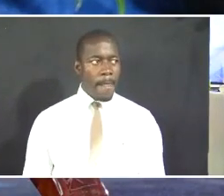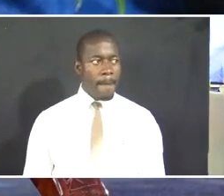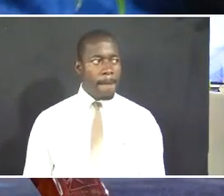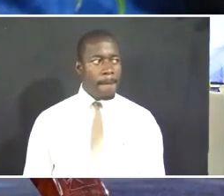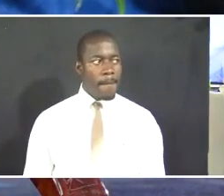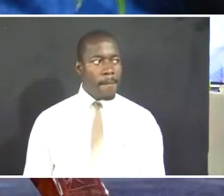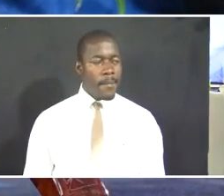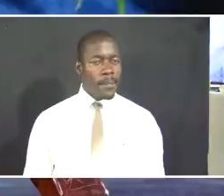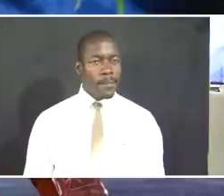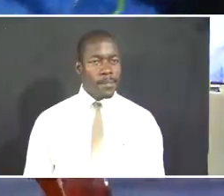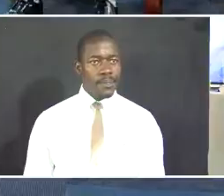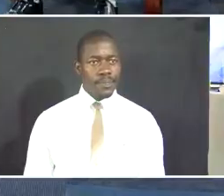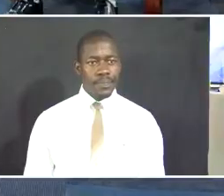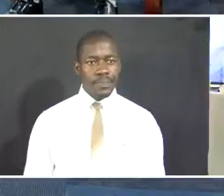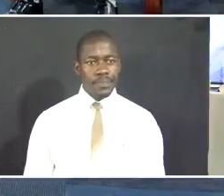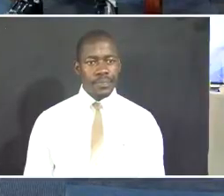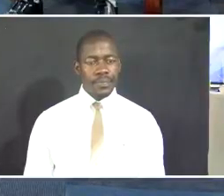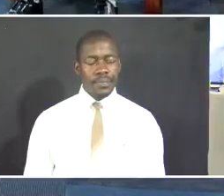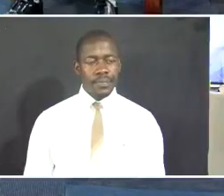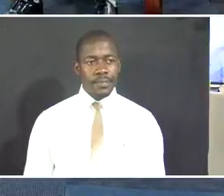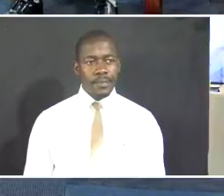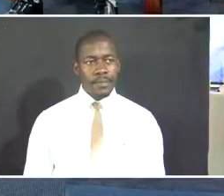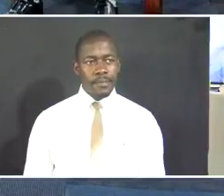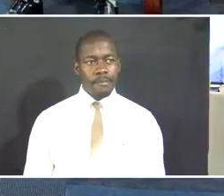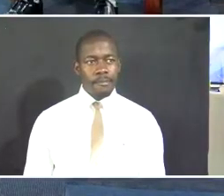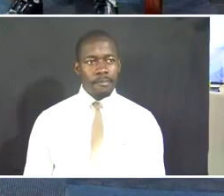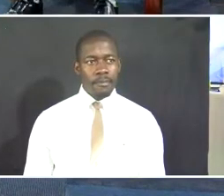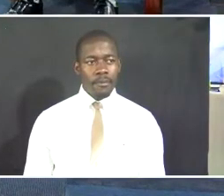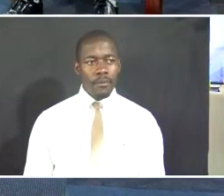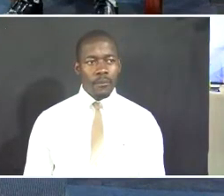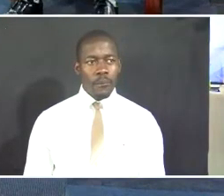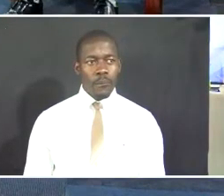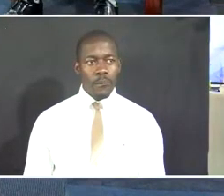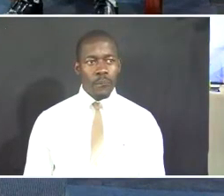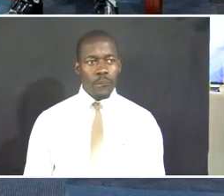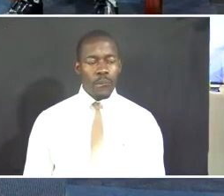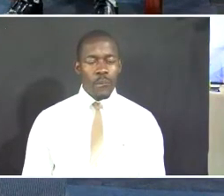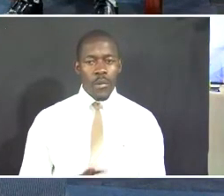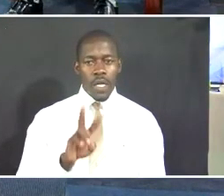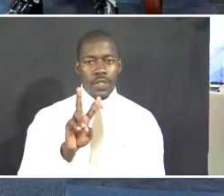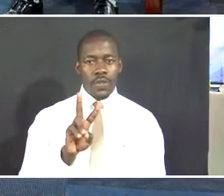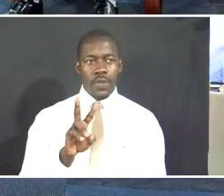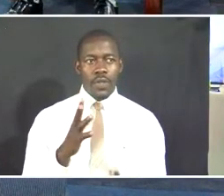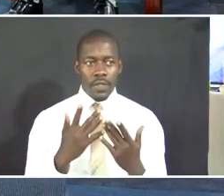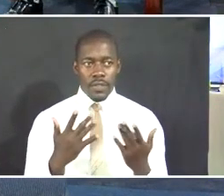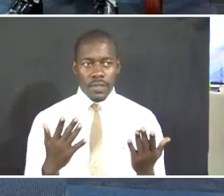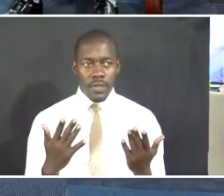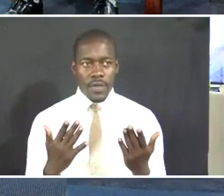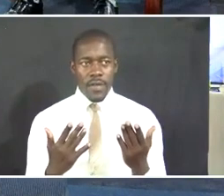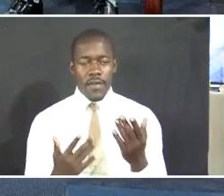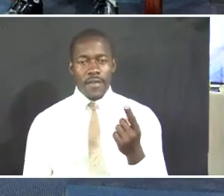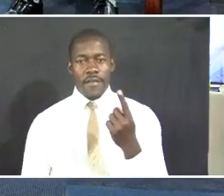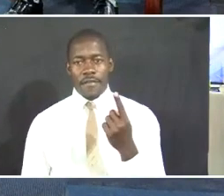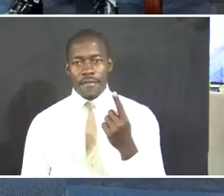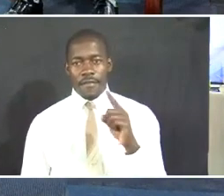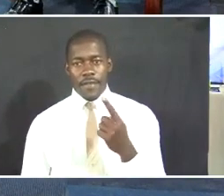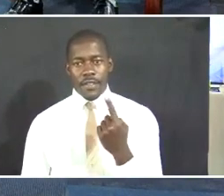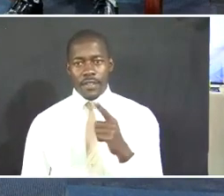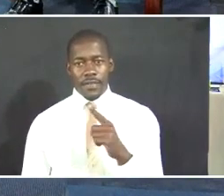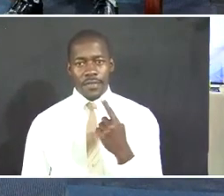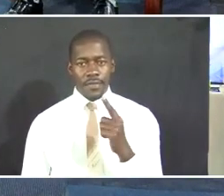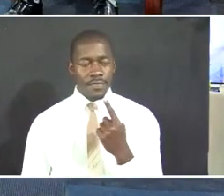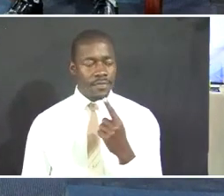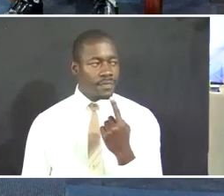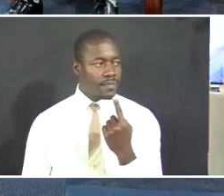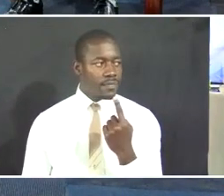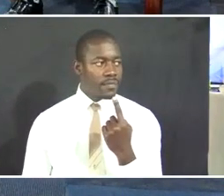Just to say that very briefly, two things for me. The first one is put things in the right